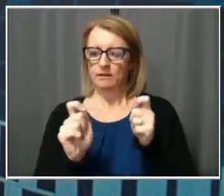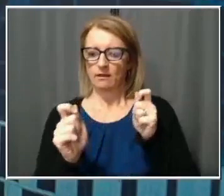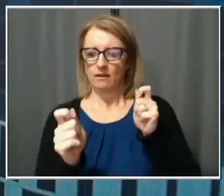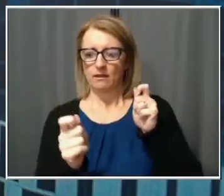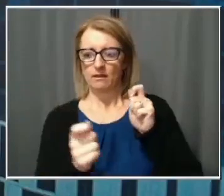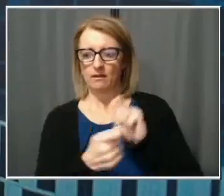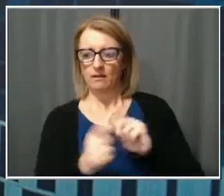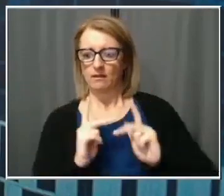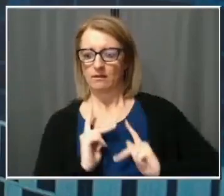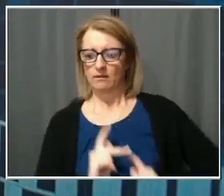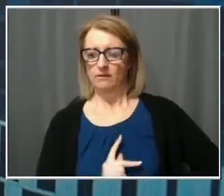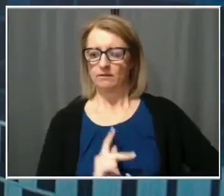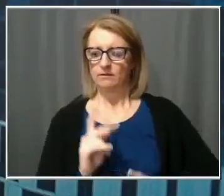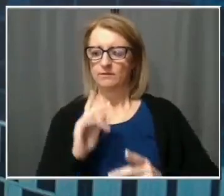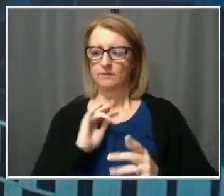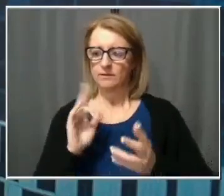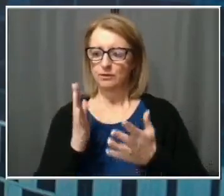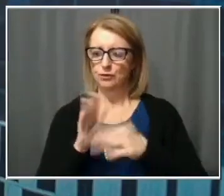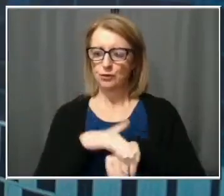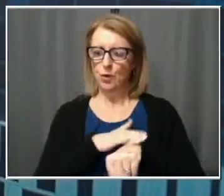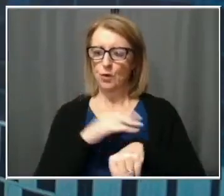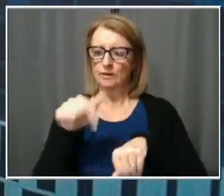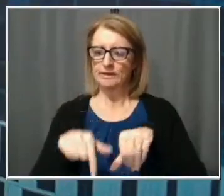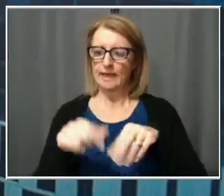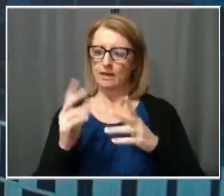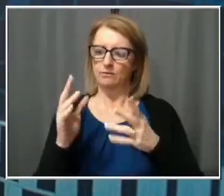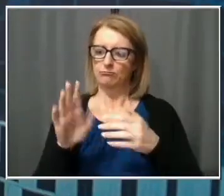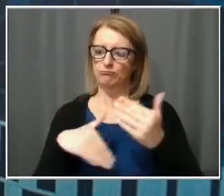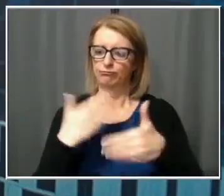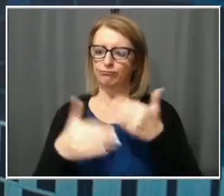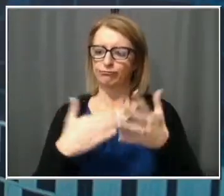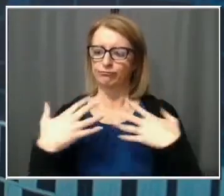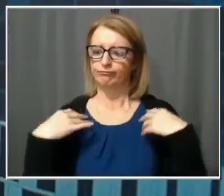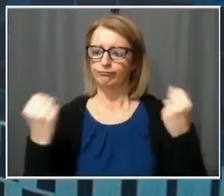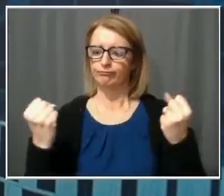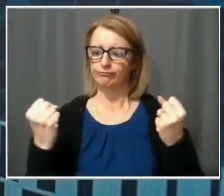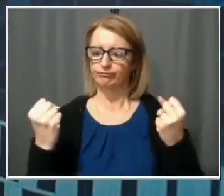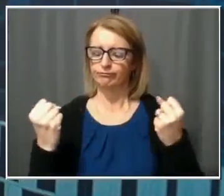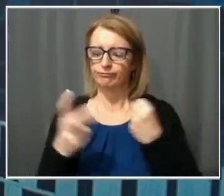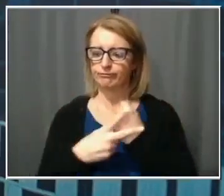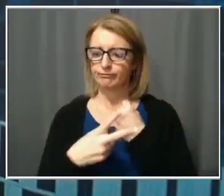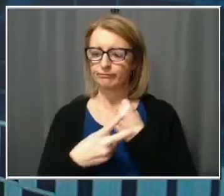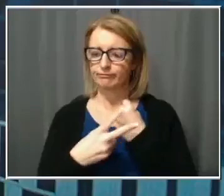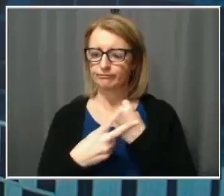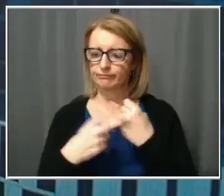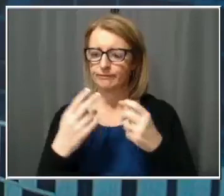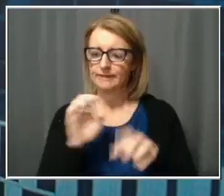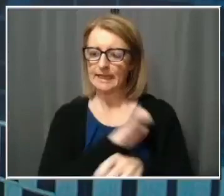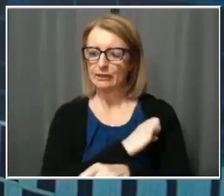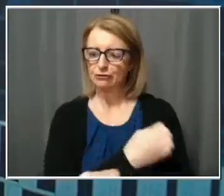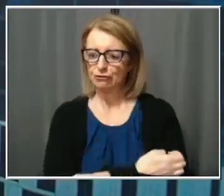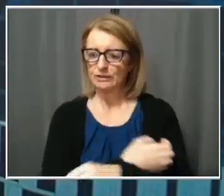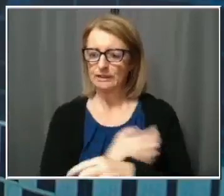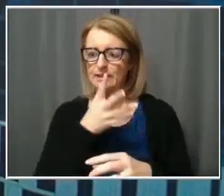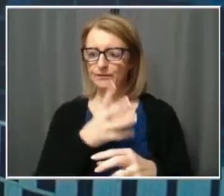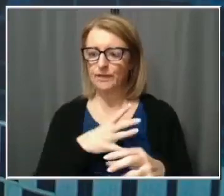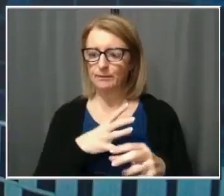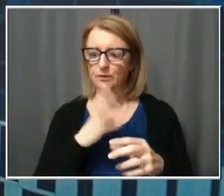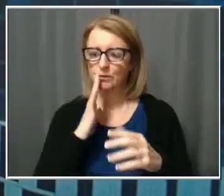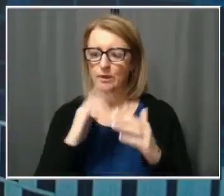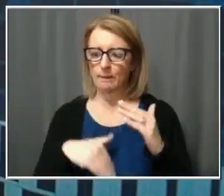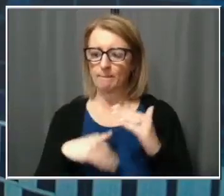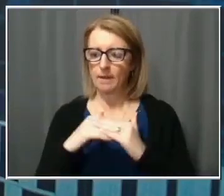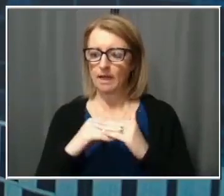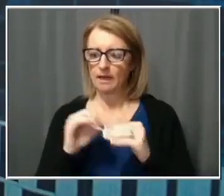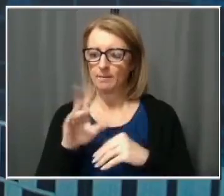down every process in your body in the name of conserving energy. And one of the things that happens is females will actually bottom out and stop producing their